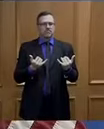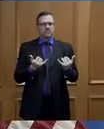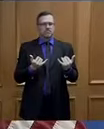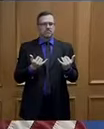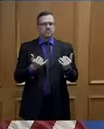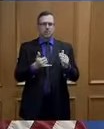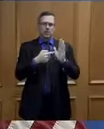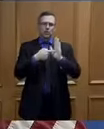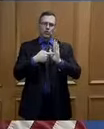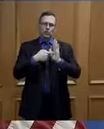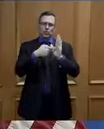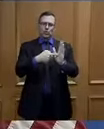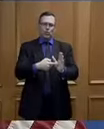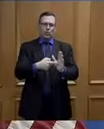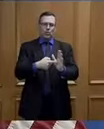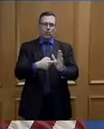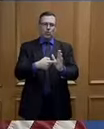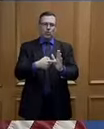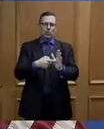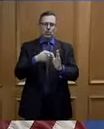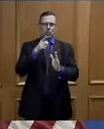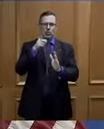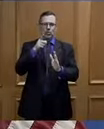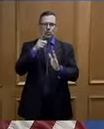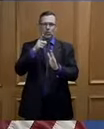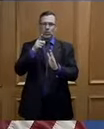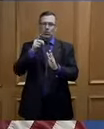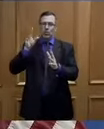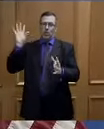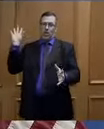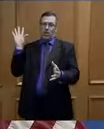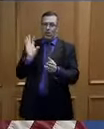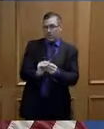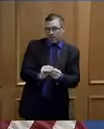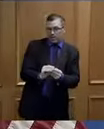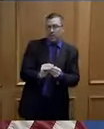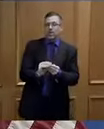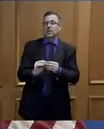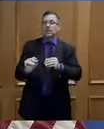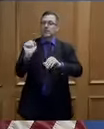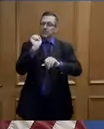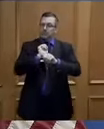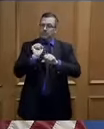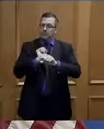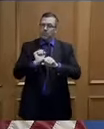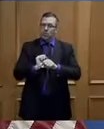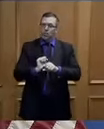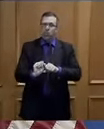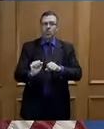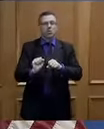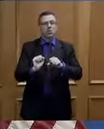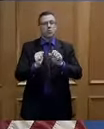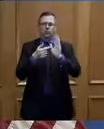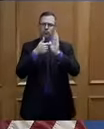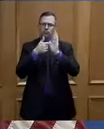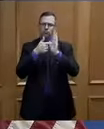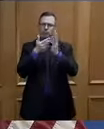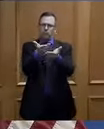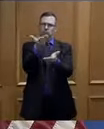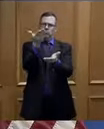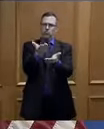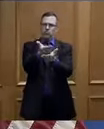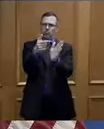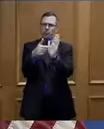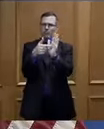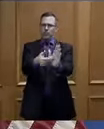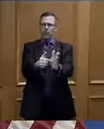what you've heard over the last 8 or 9 press conferences is a reflection of how aggressively